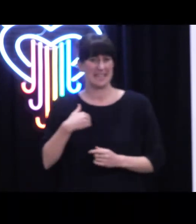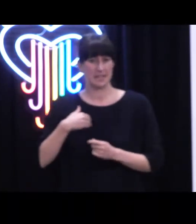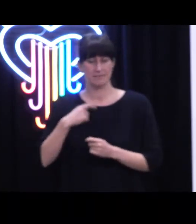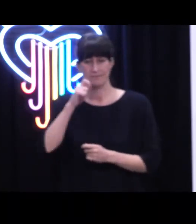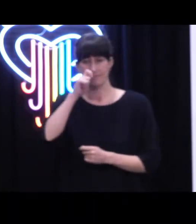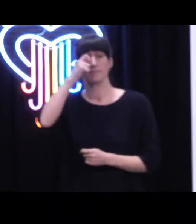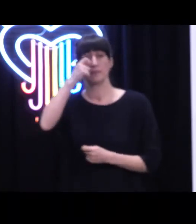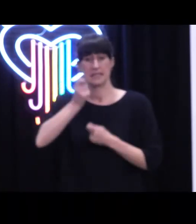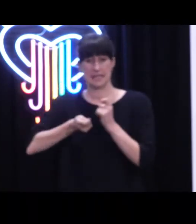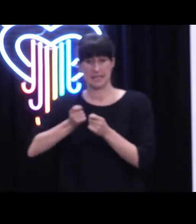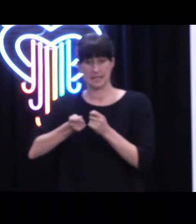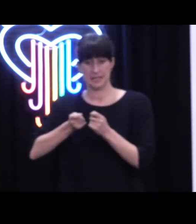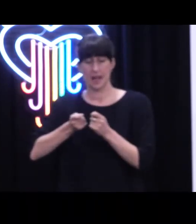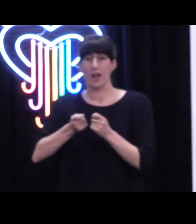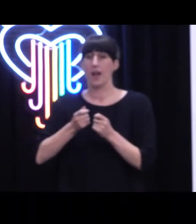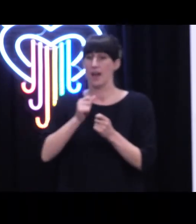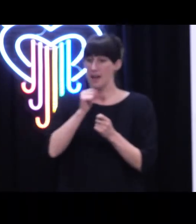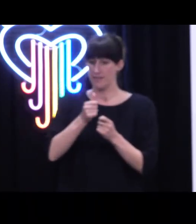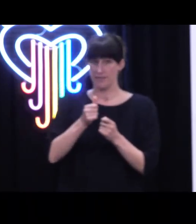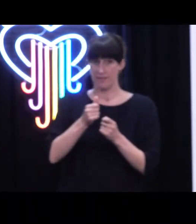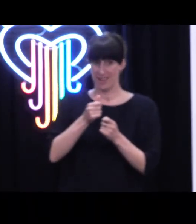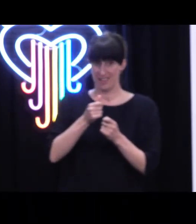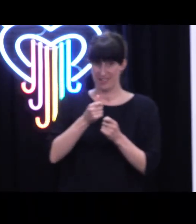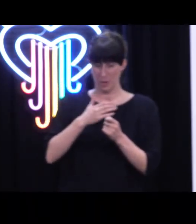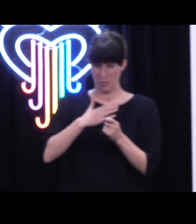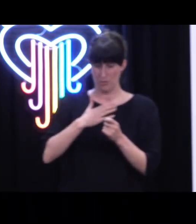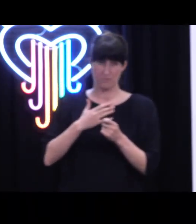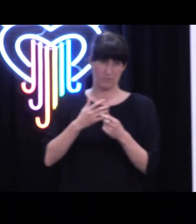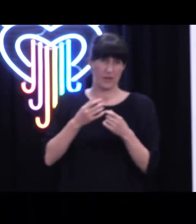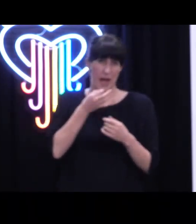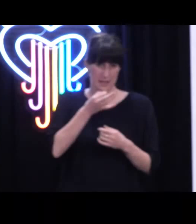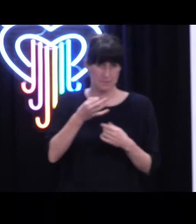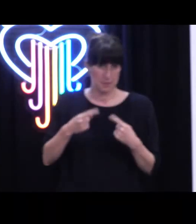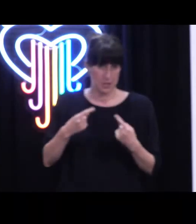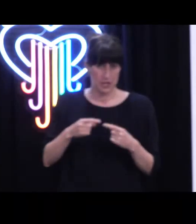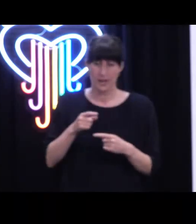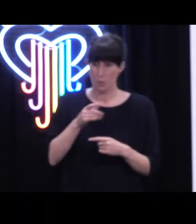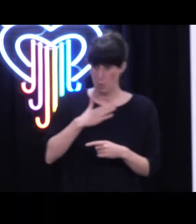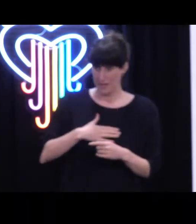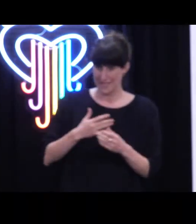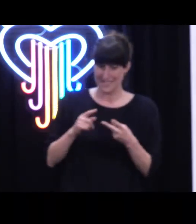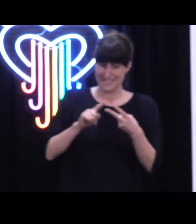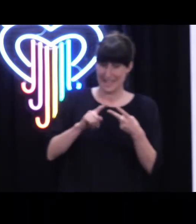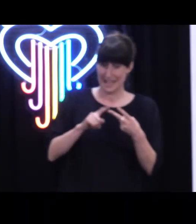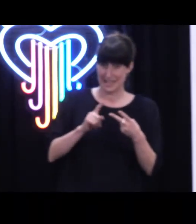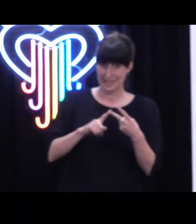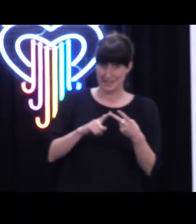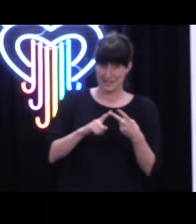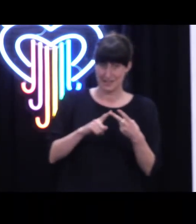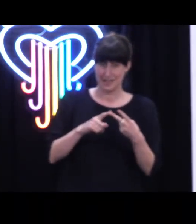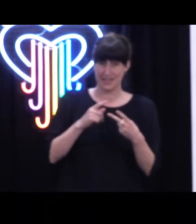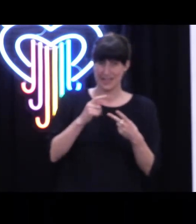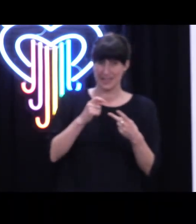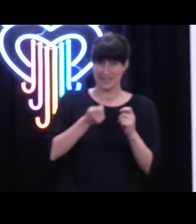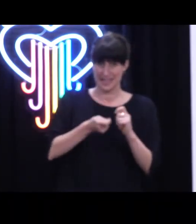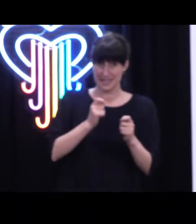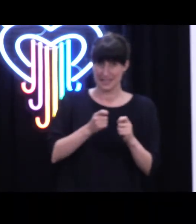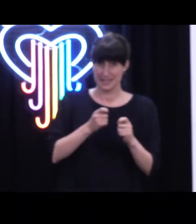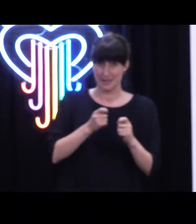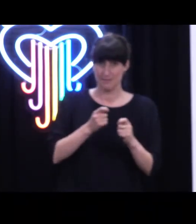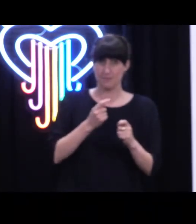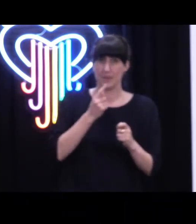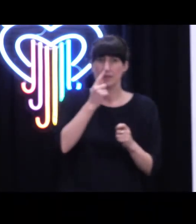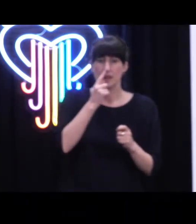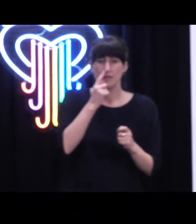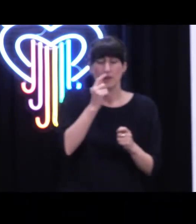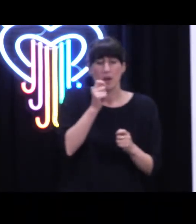and who consent to an additional sample being taken. It requires another swab at the front of the nose. This will help assess